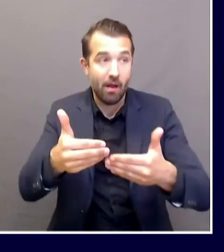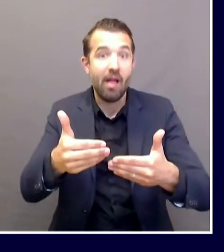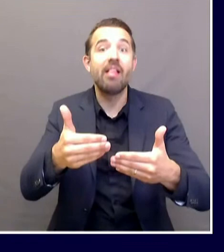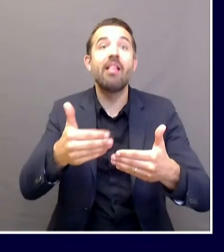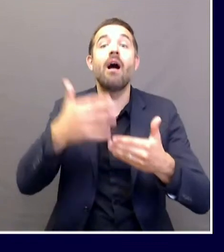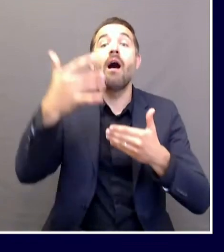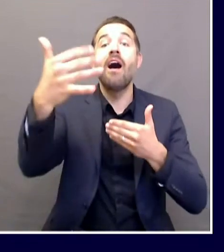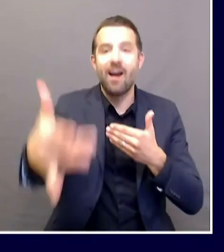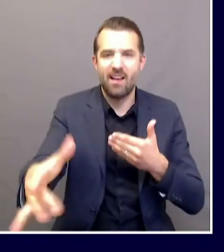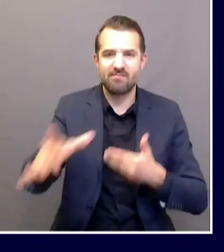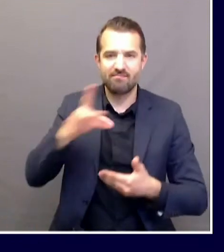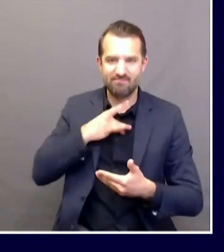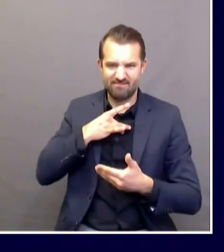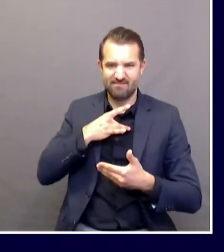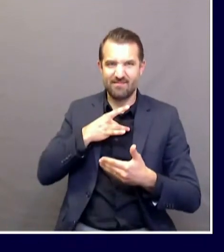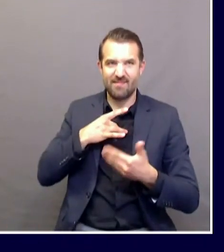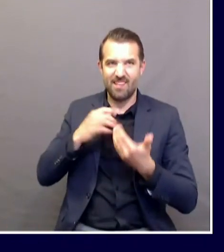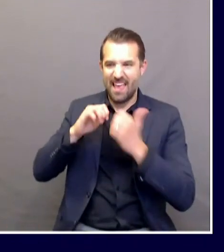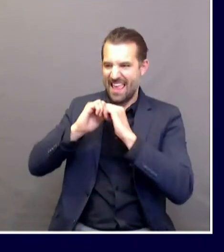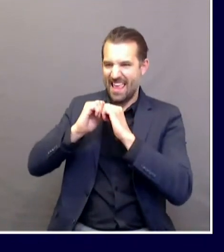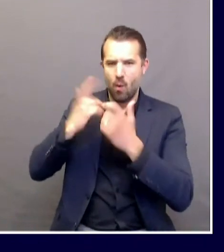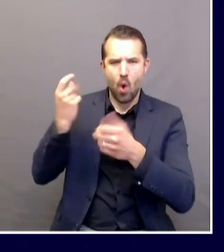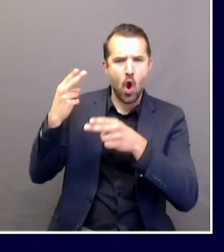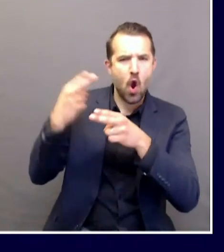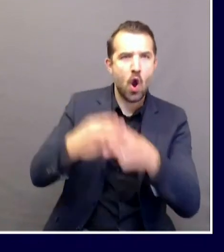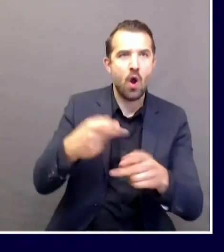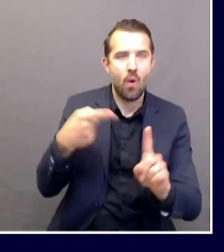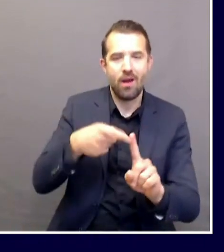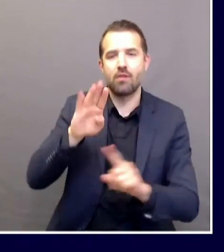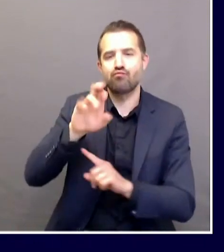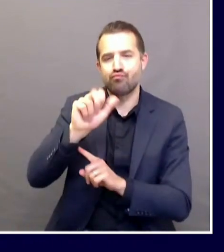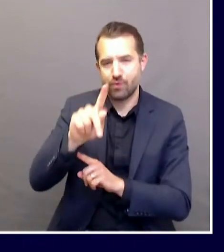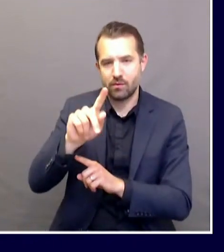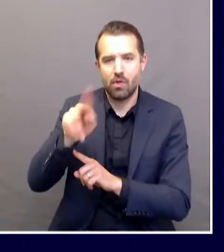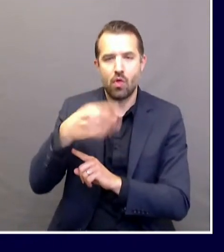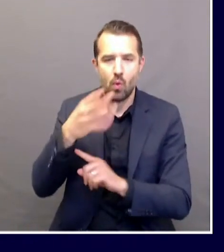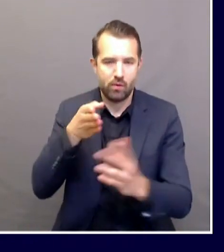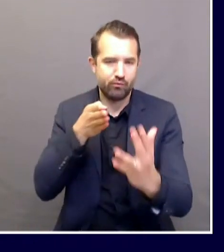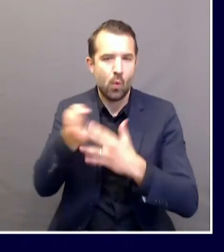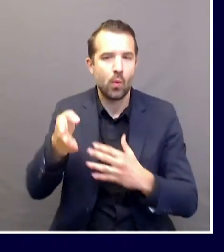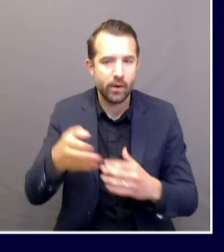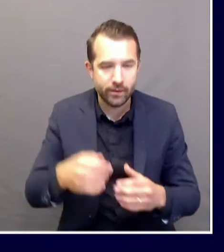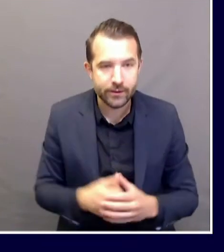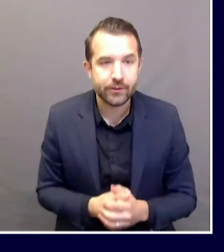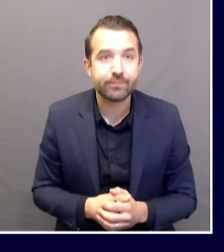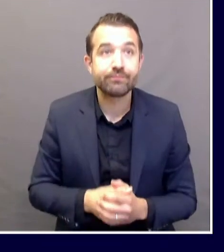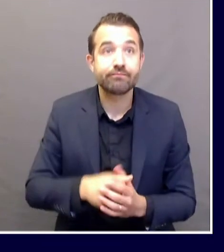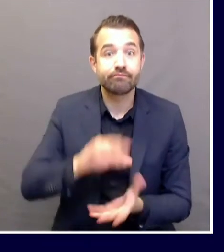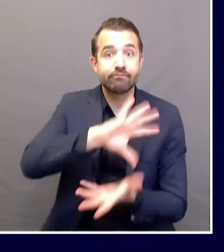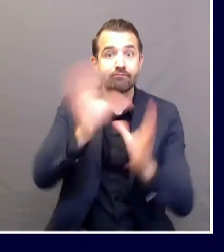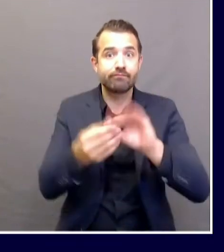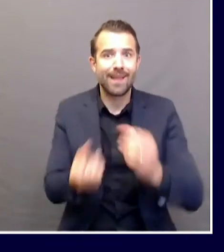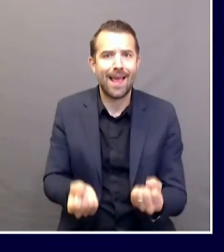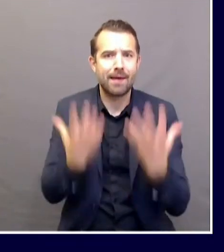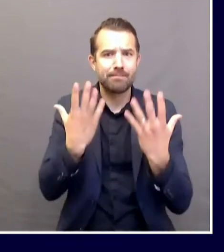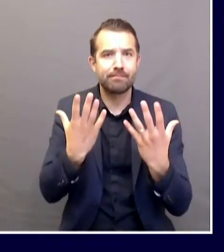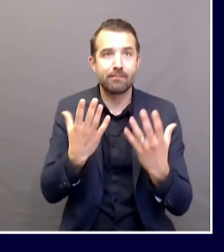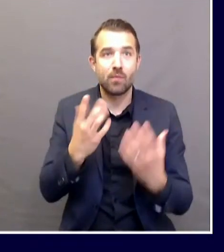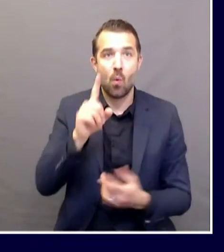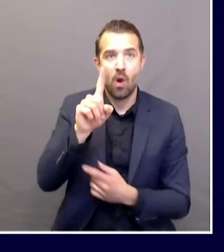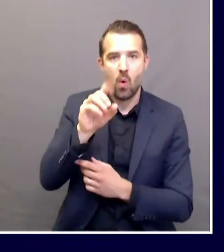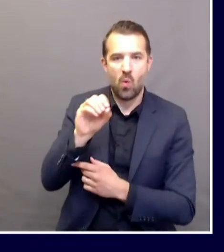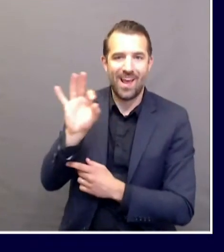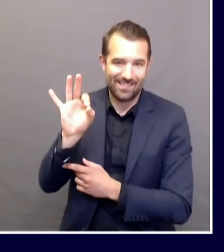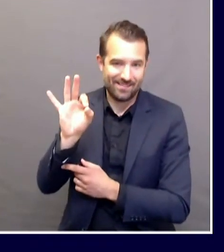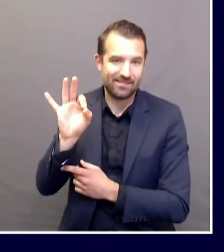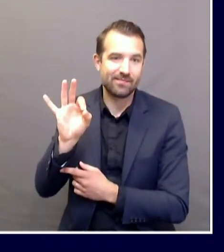right now, there are now 109 breakthrough cases associated with COVID-19 vaccines. But I think